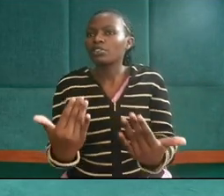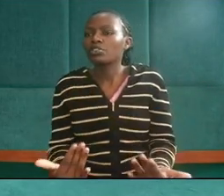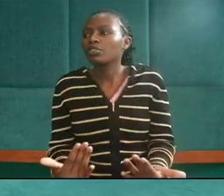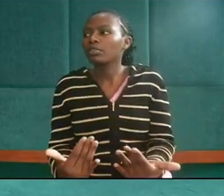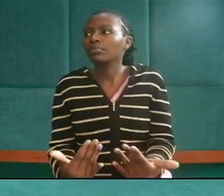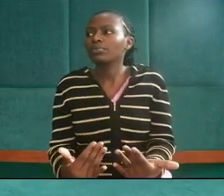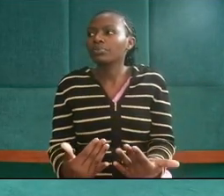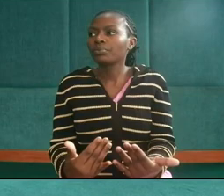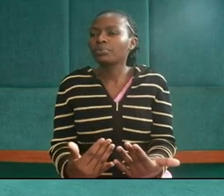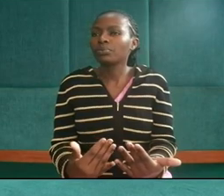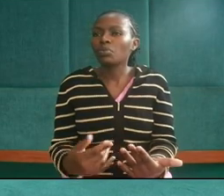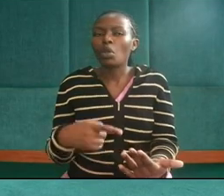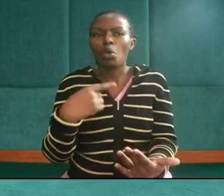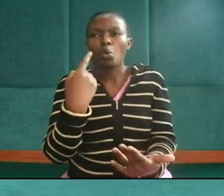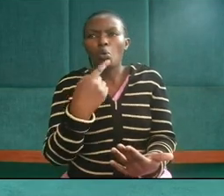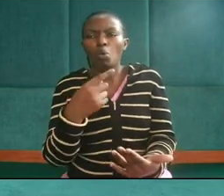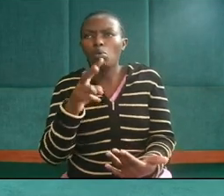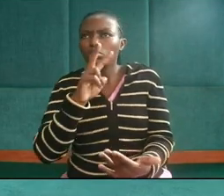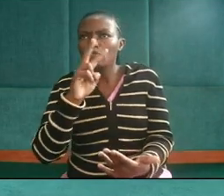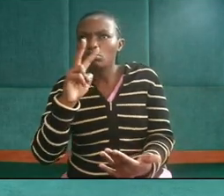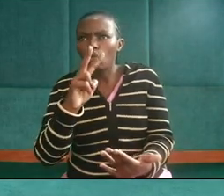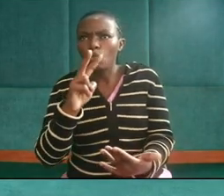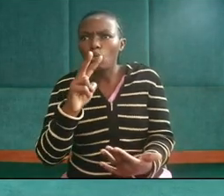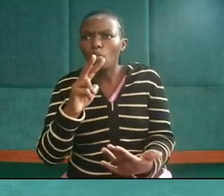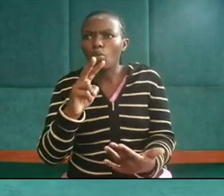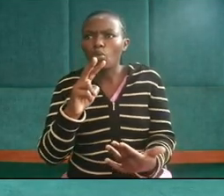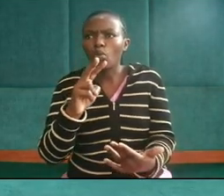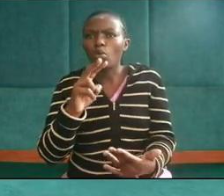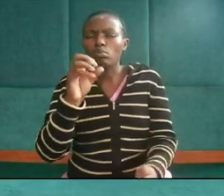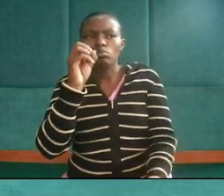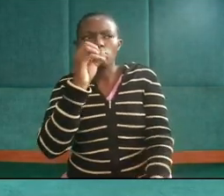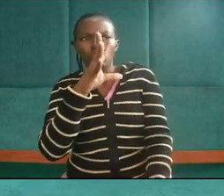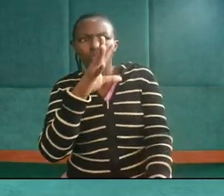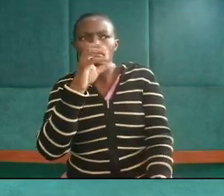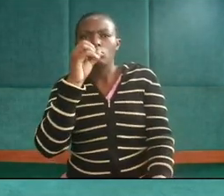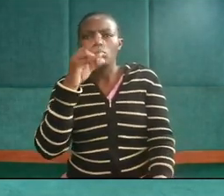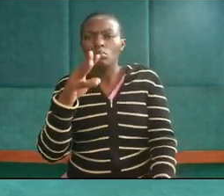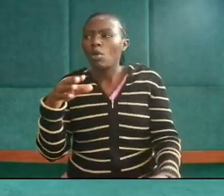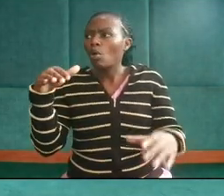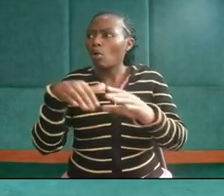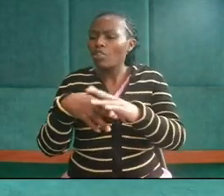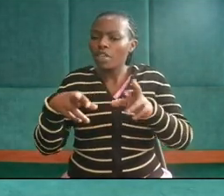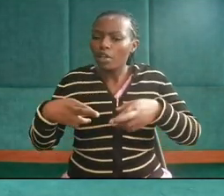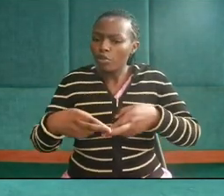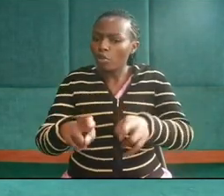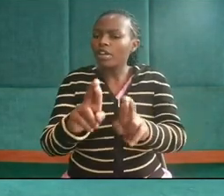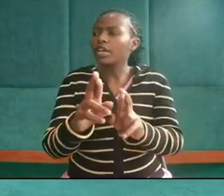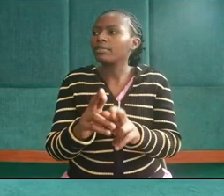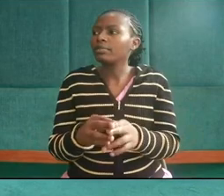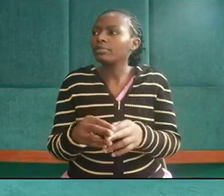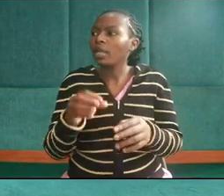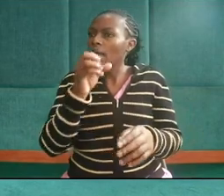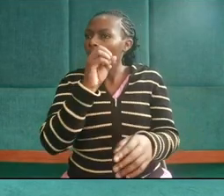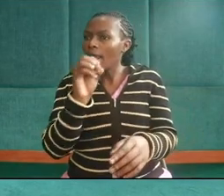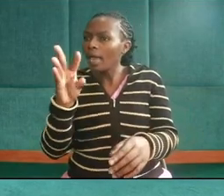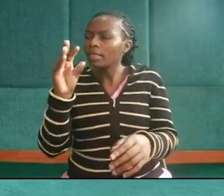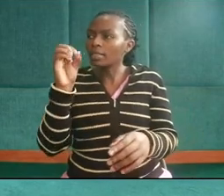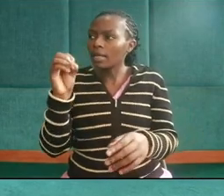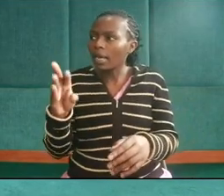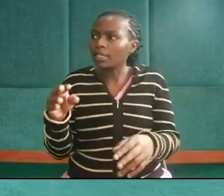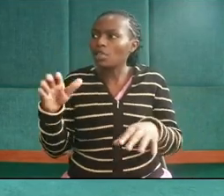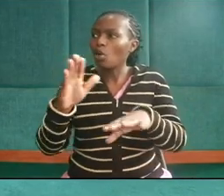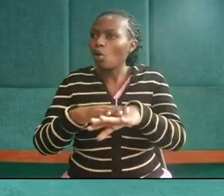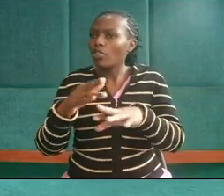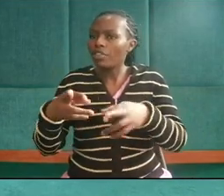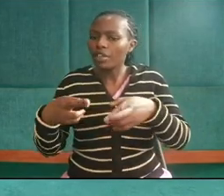who has seen traffic lights? Who has seen traffic lights? You have seen traffic lights? What colors